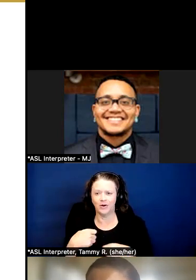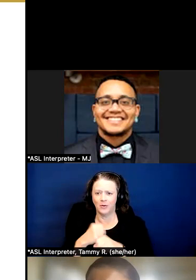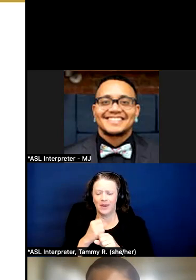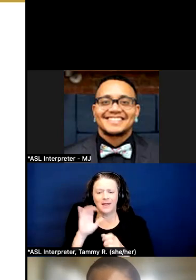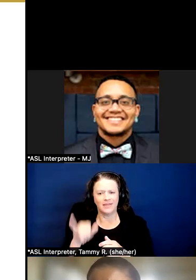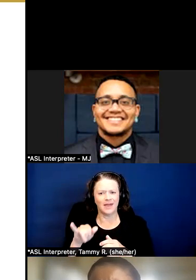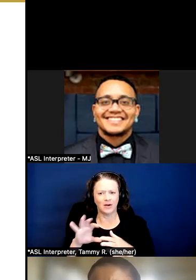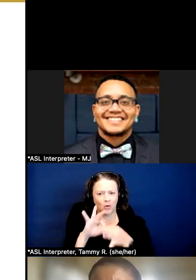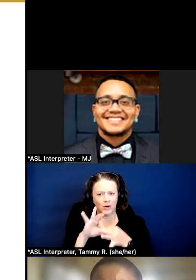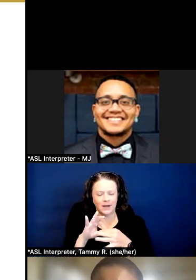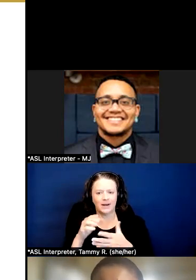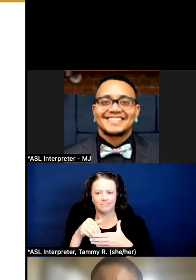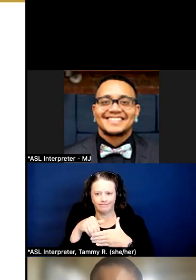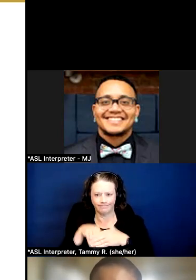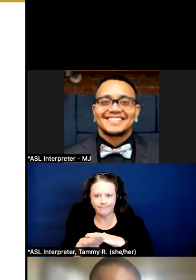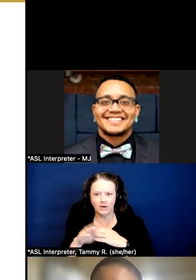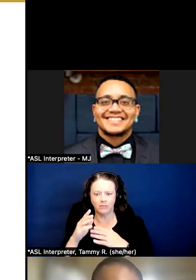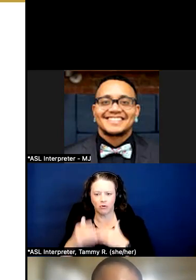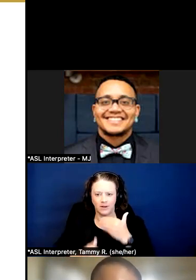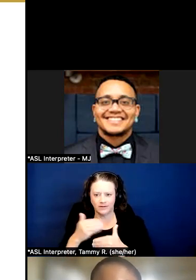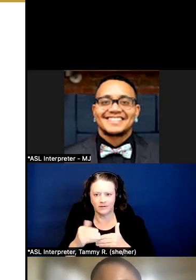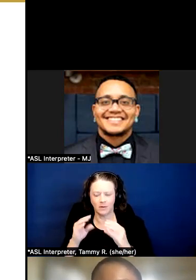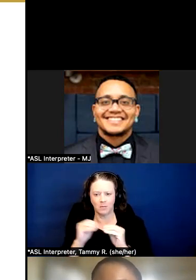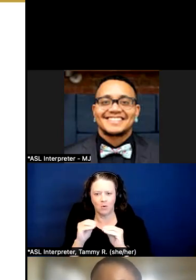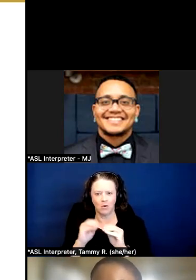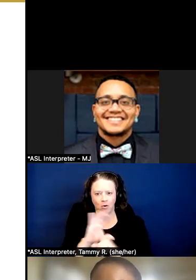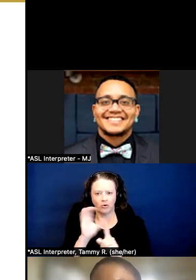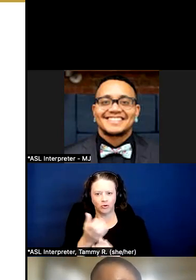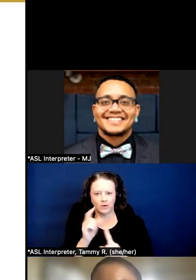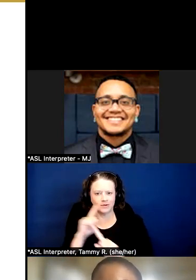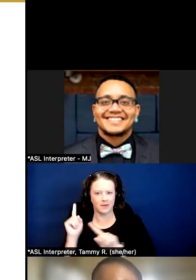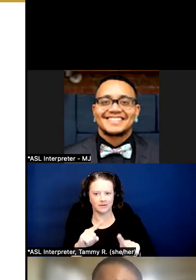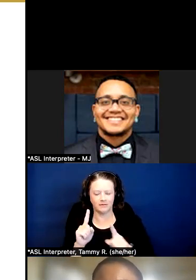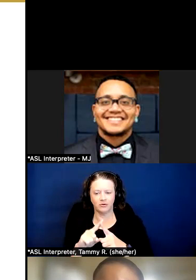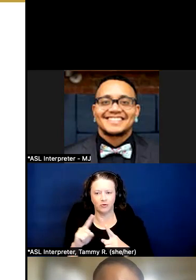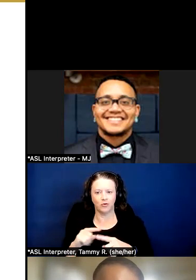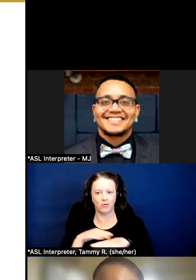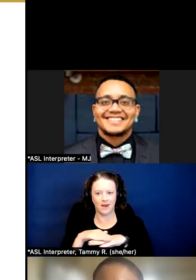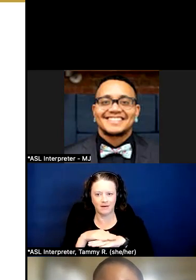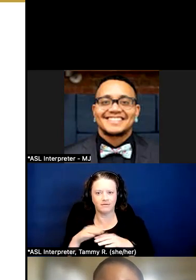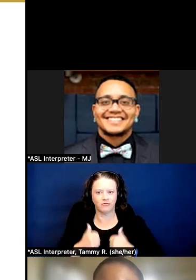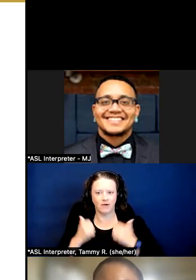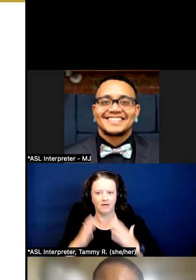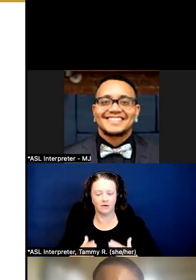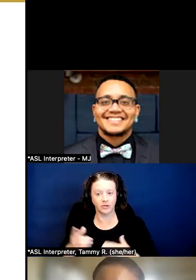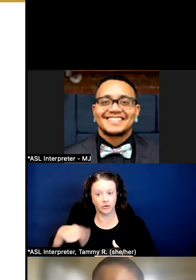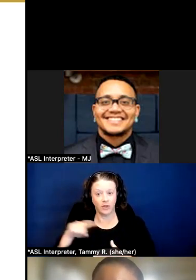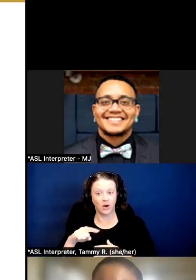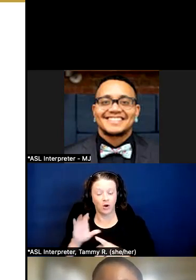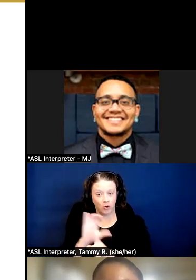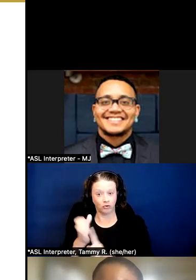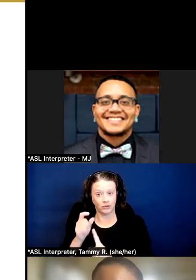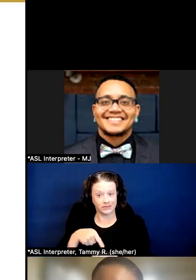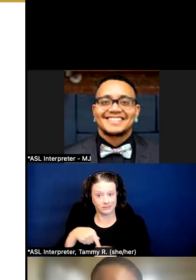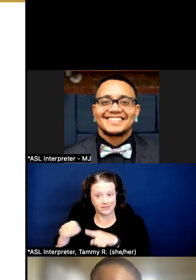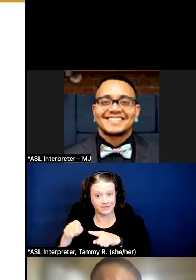culturally responsive to Native survivors. So as a culturally specific agency, this